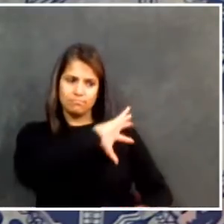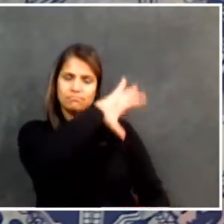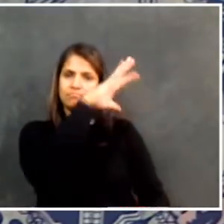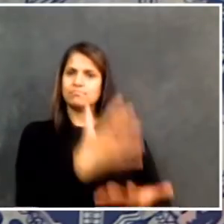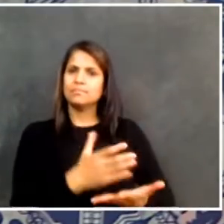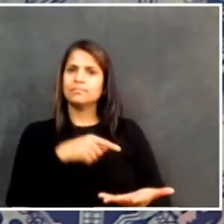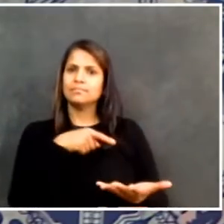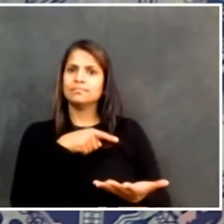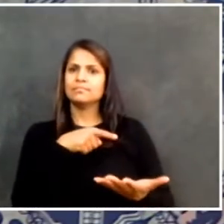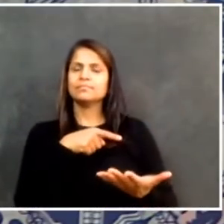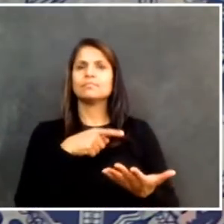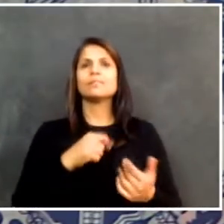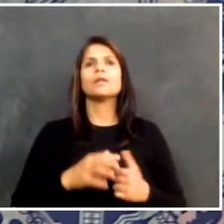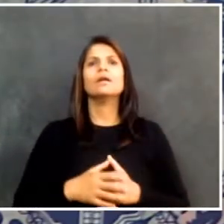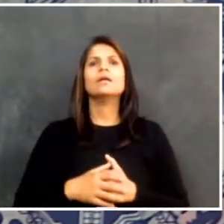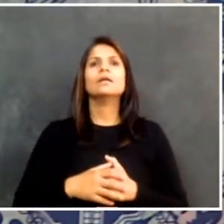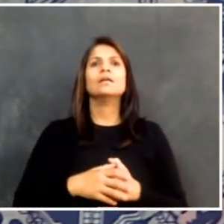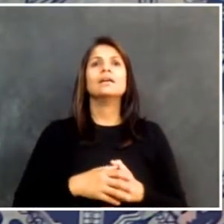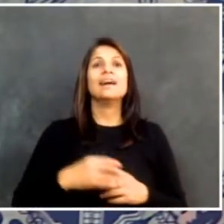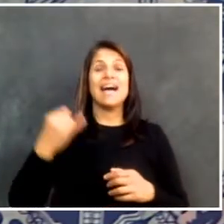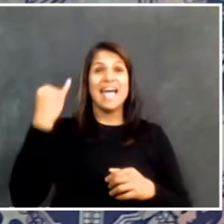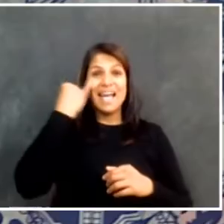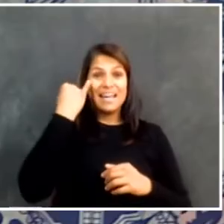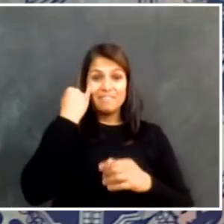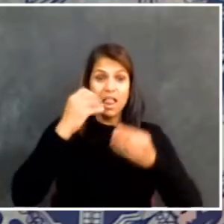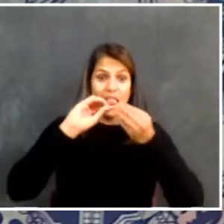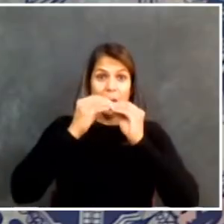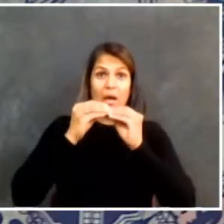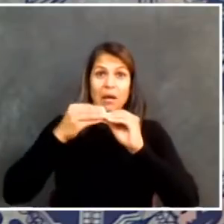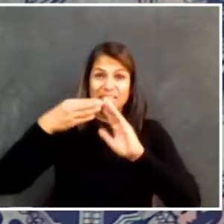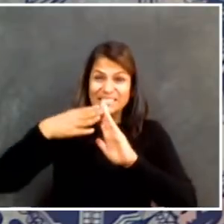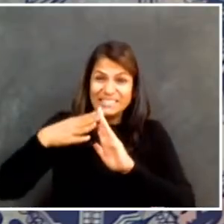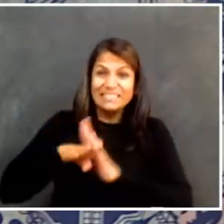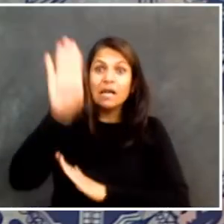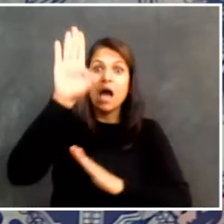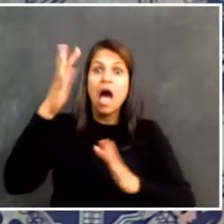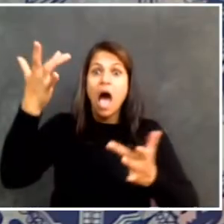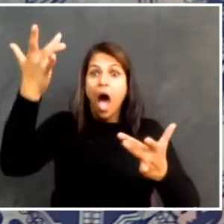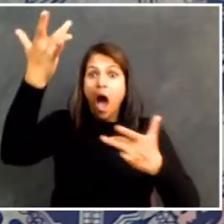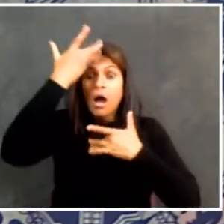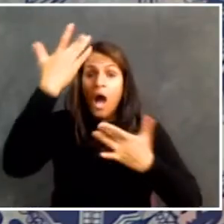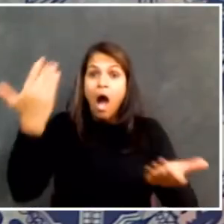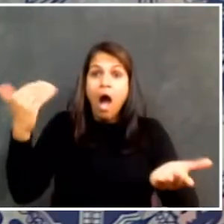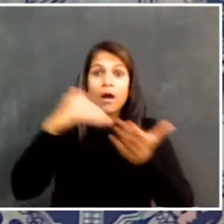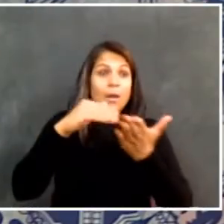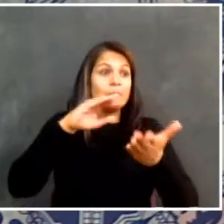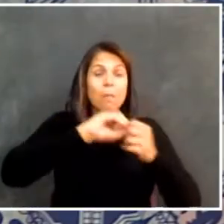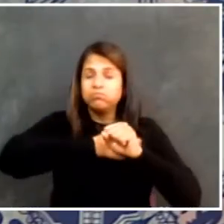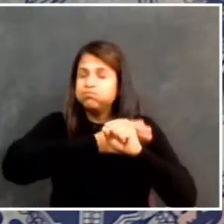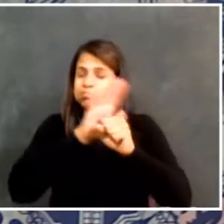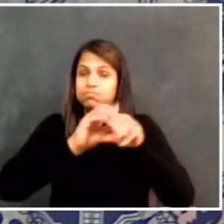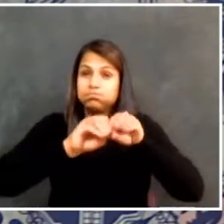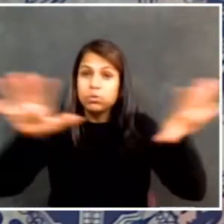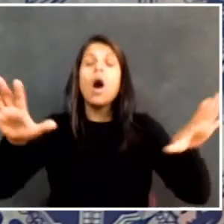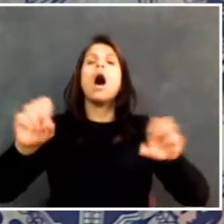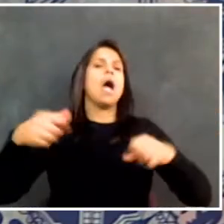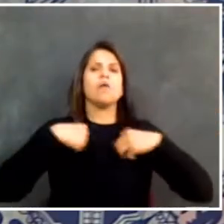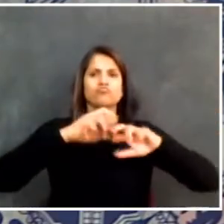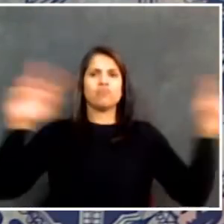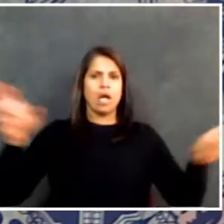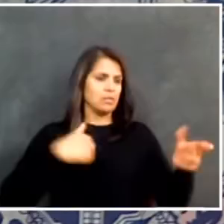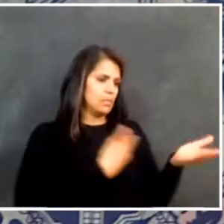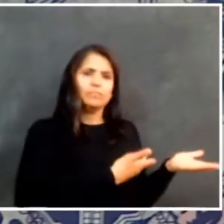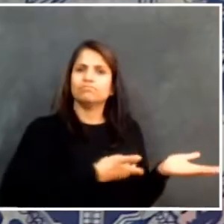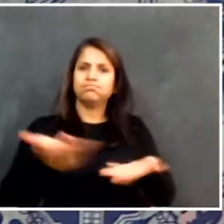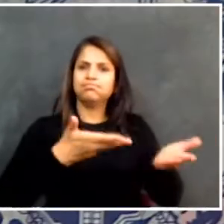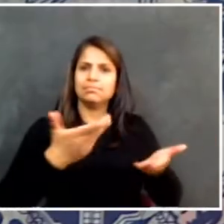to relax restrictions. It started coming back. We don't know. This is a disease that's brand new. Did not exist in human